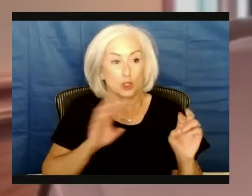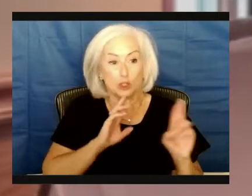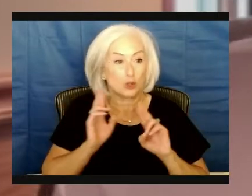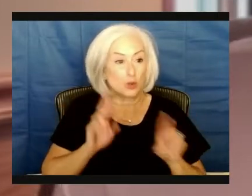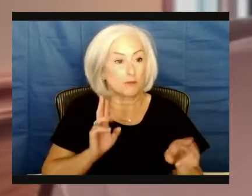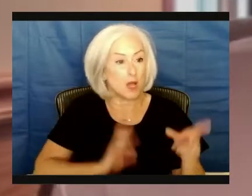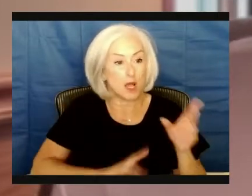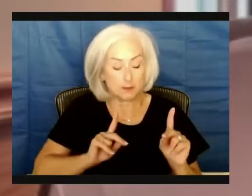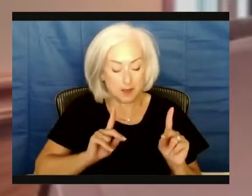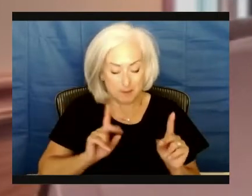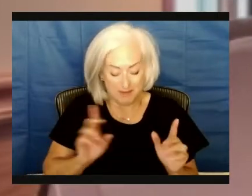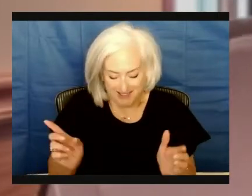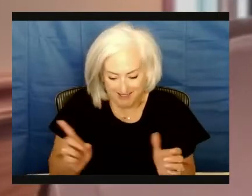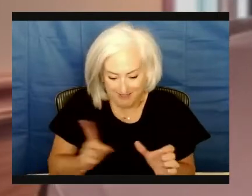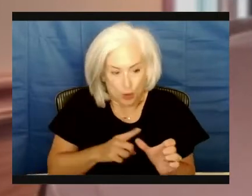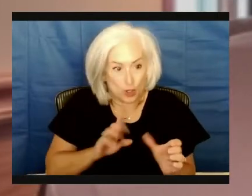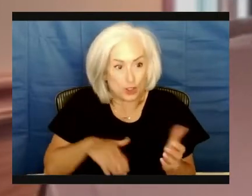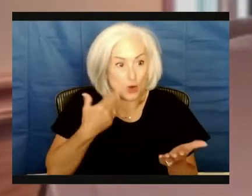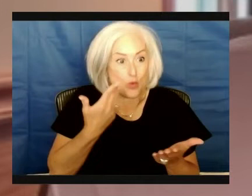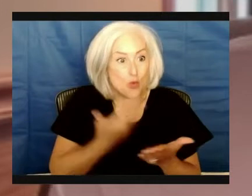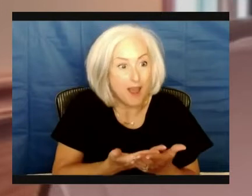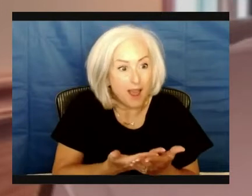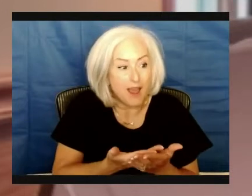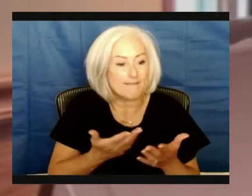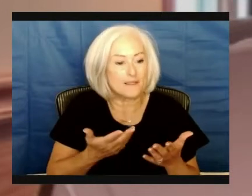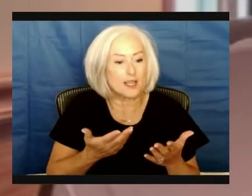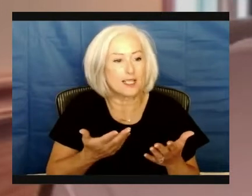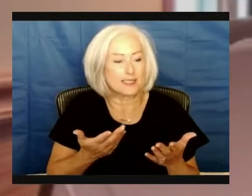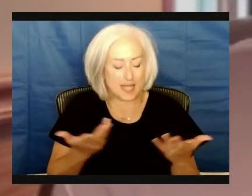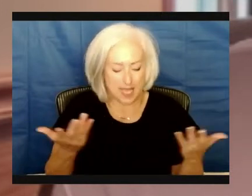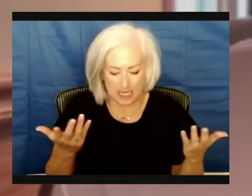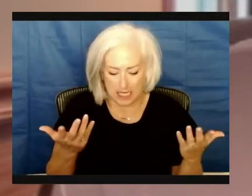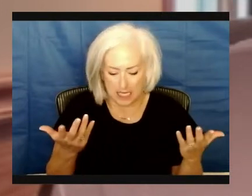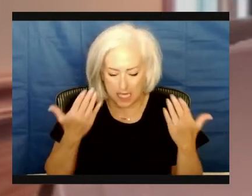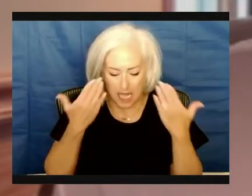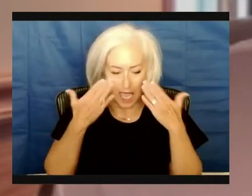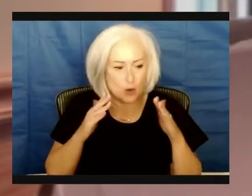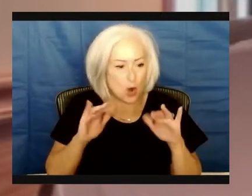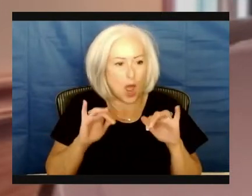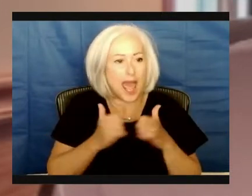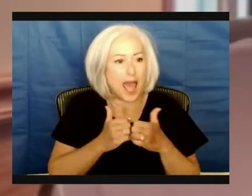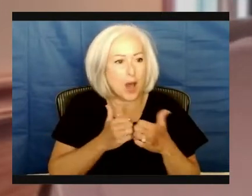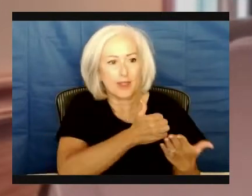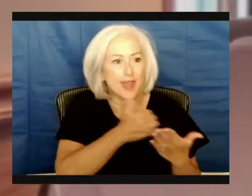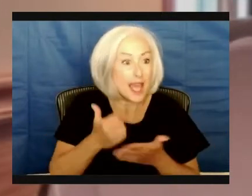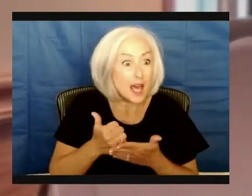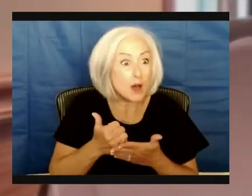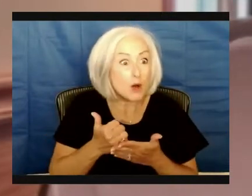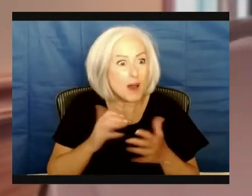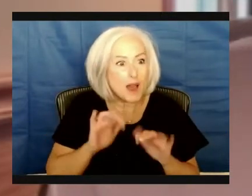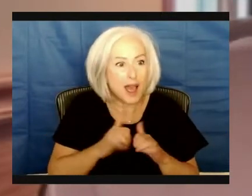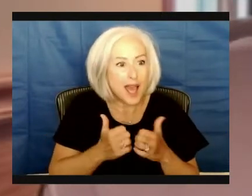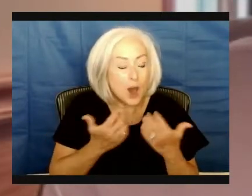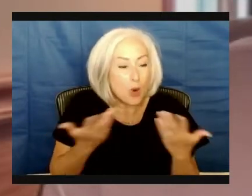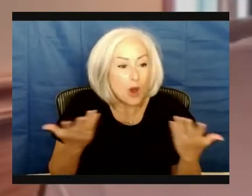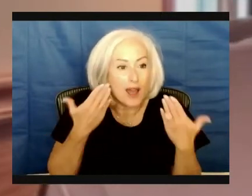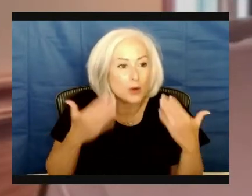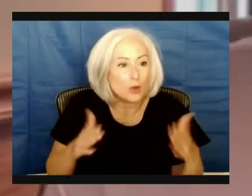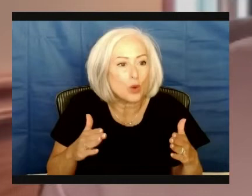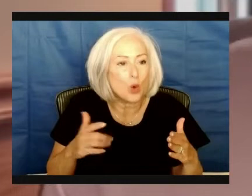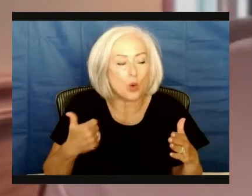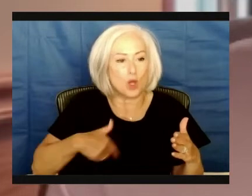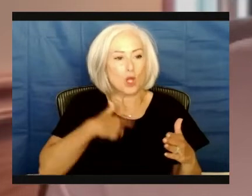too, just the fact of, you know, how are you going to get to these people? I you know, we kind of left the scene before we saw, like, you know, some of the full